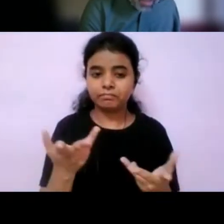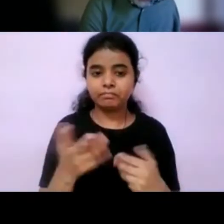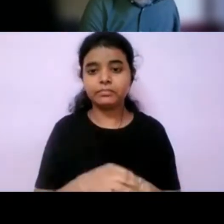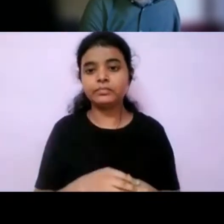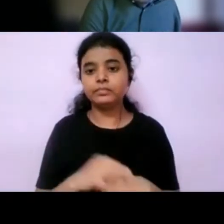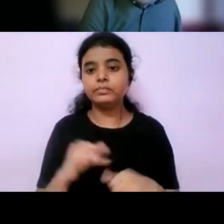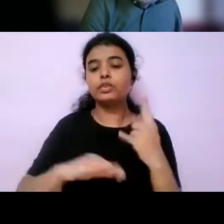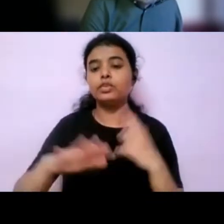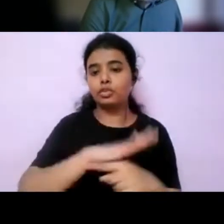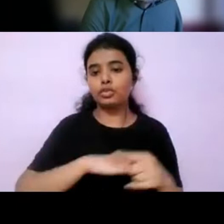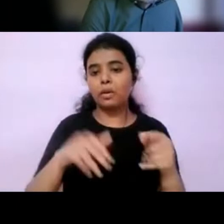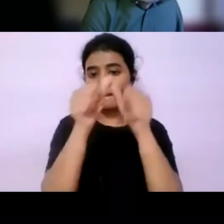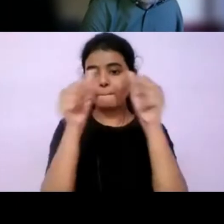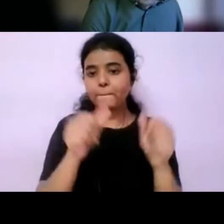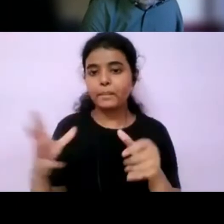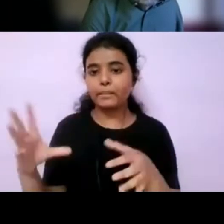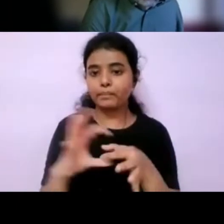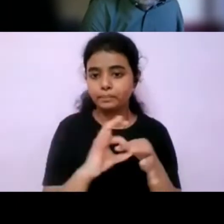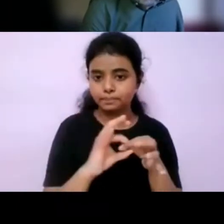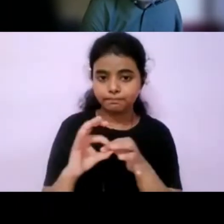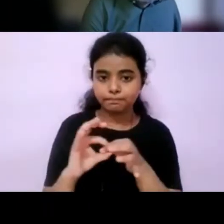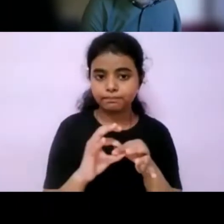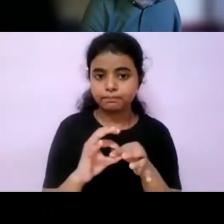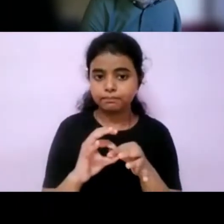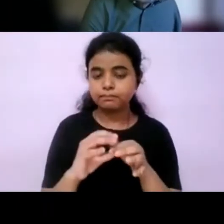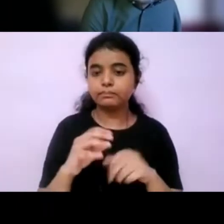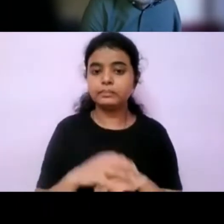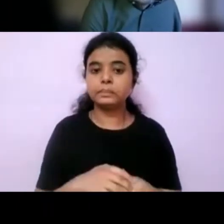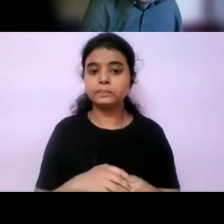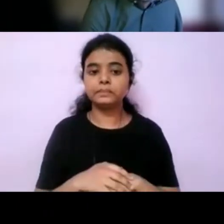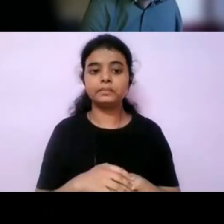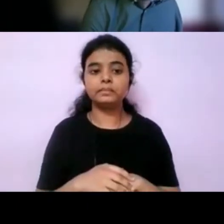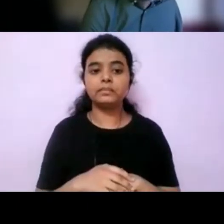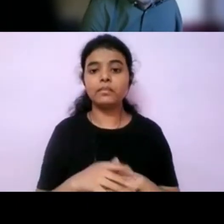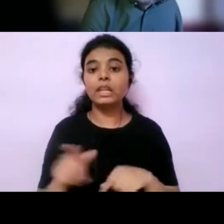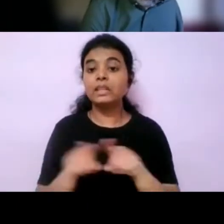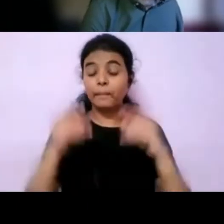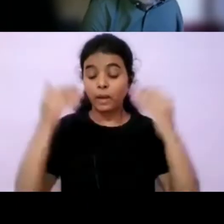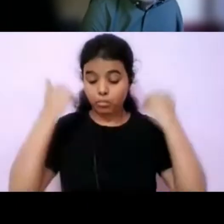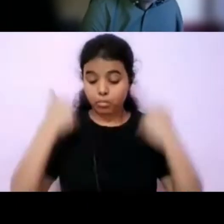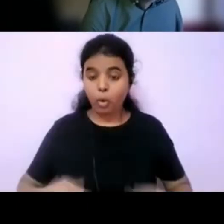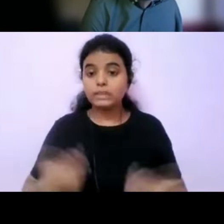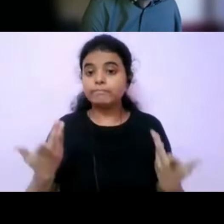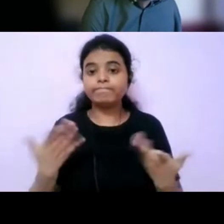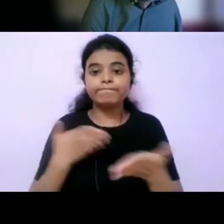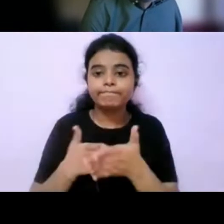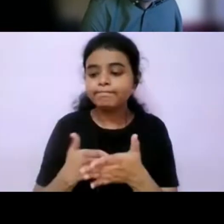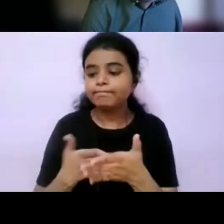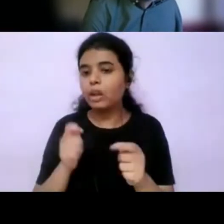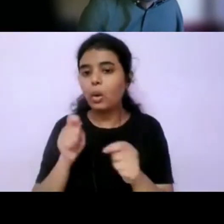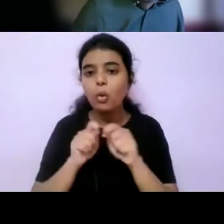model. Impairment effects, she argues, are restrictions of bodily activity that are directly attributable to